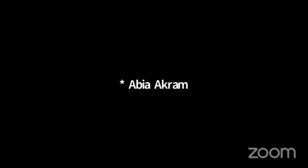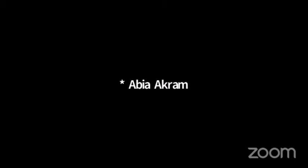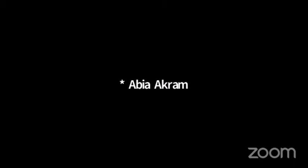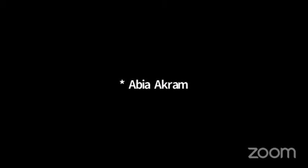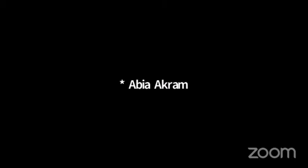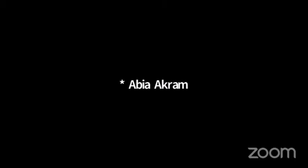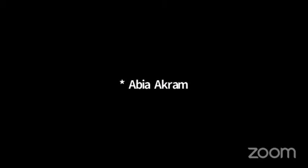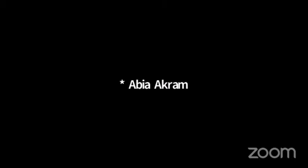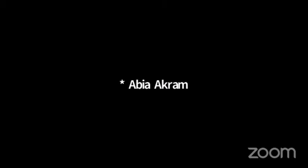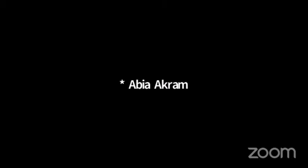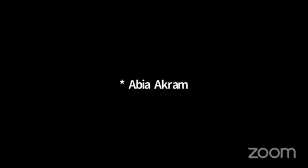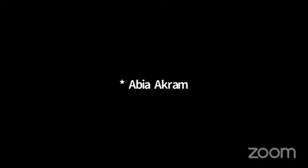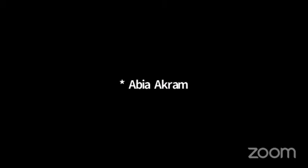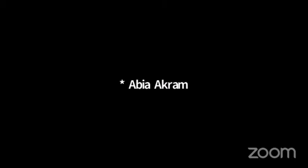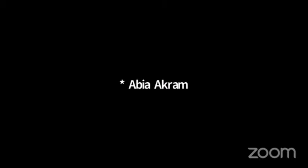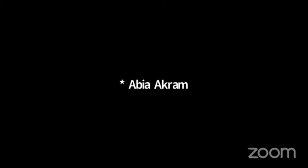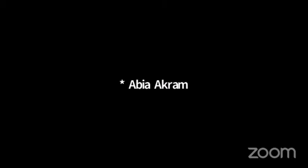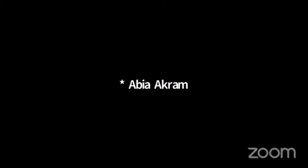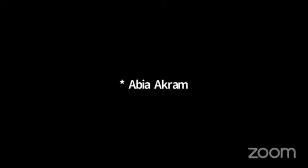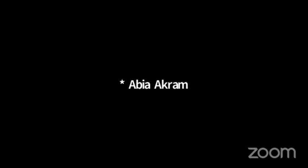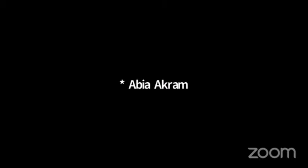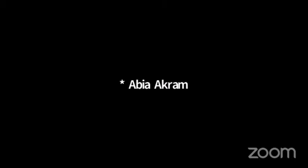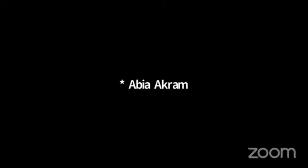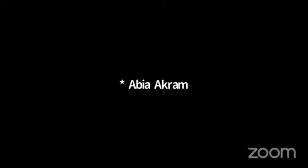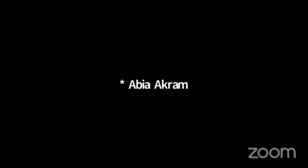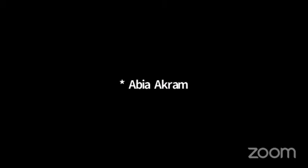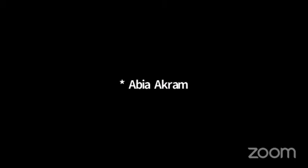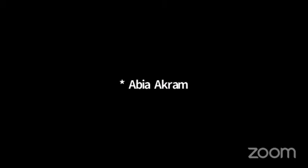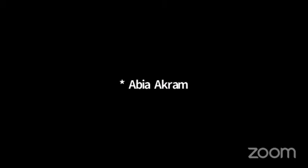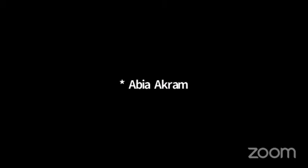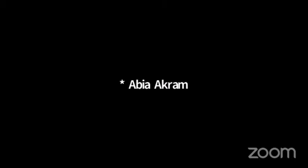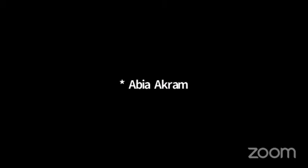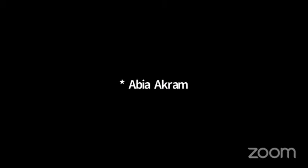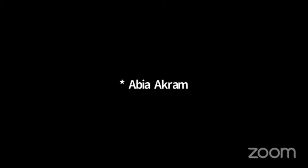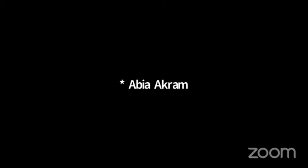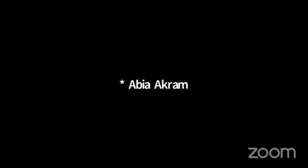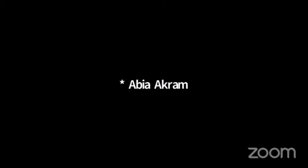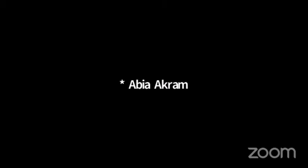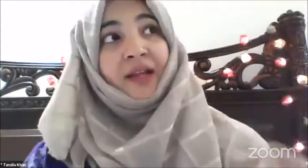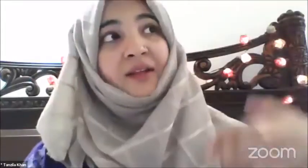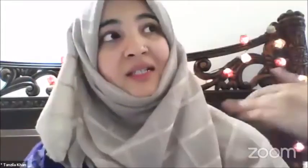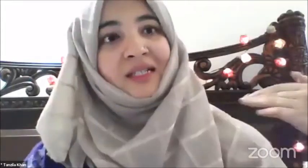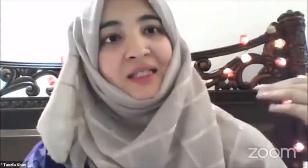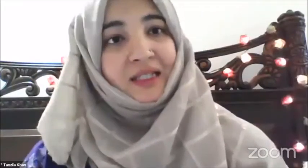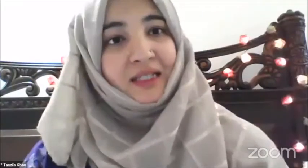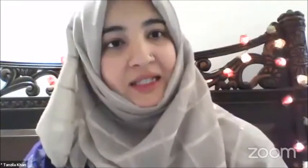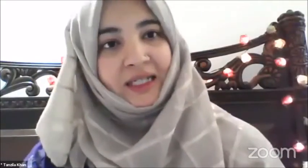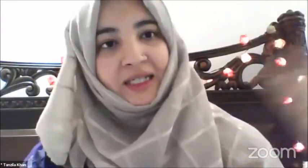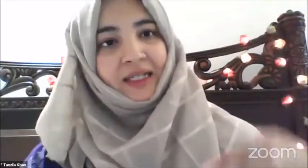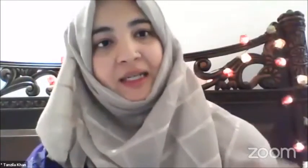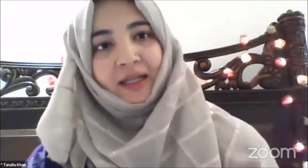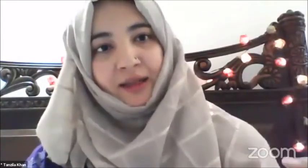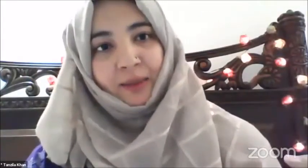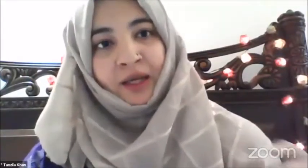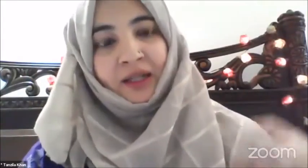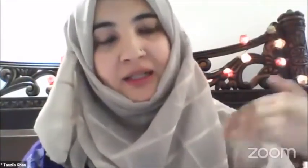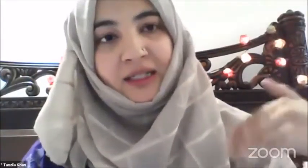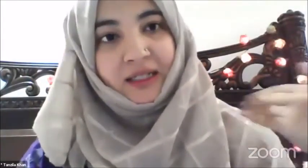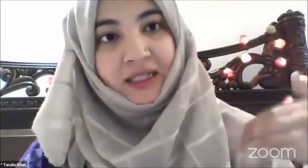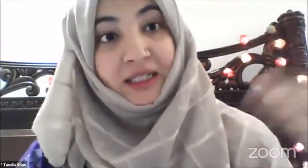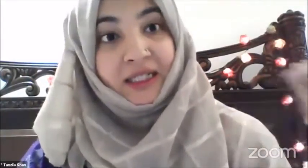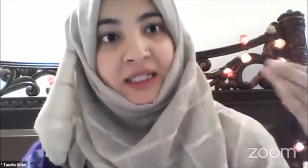so much effort into building a sense of self-esteem with themselves, and the uncertainty is killing them.